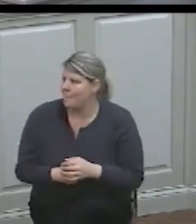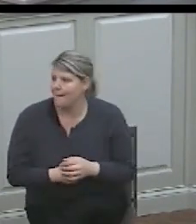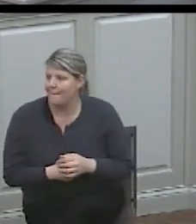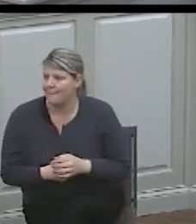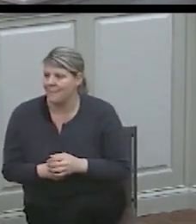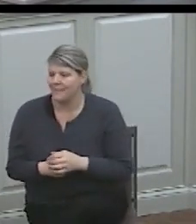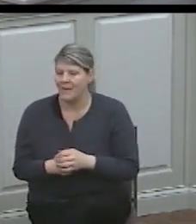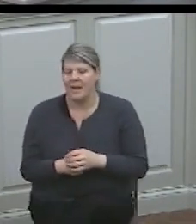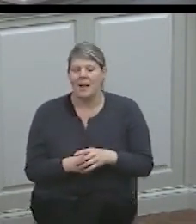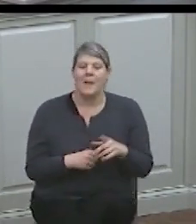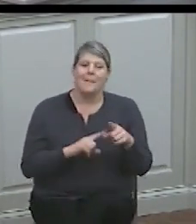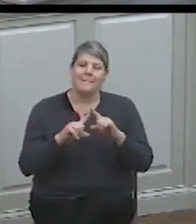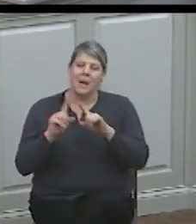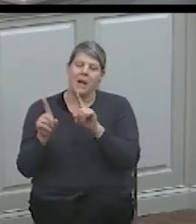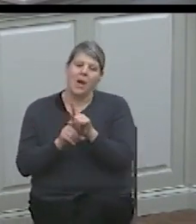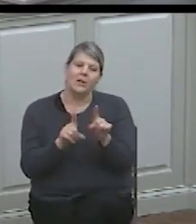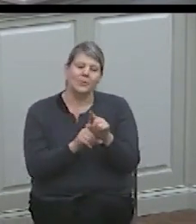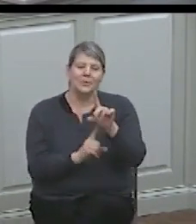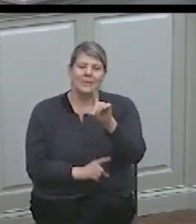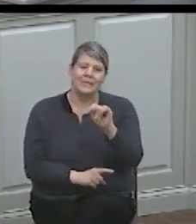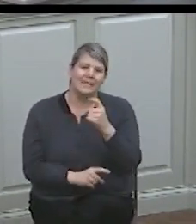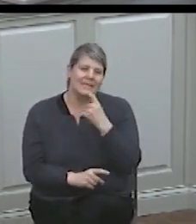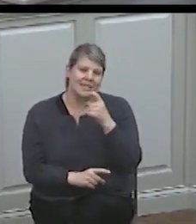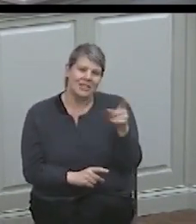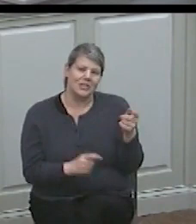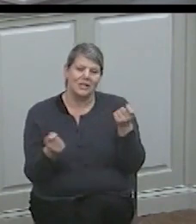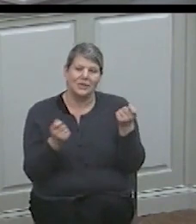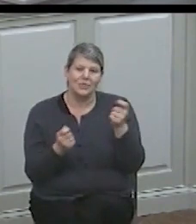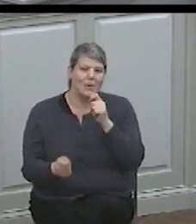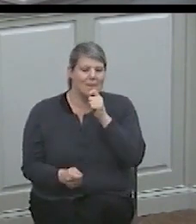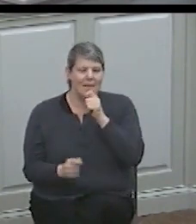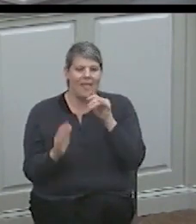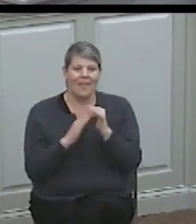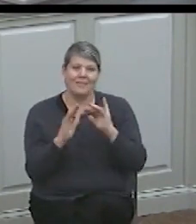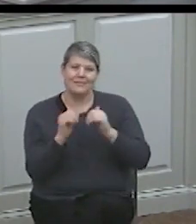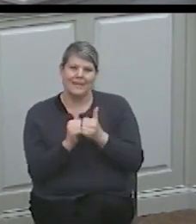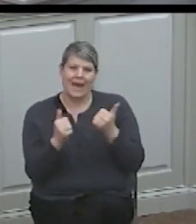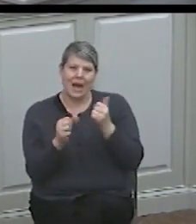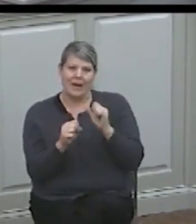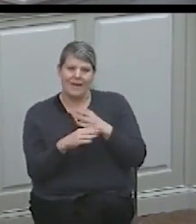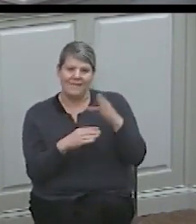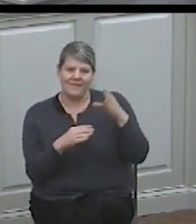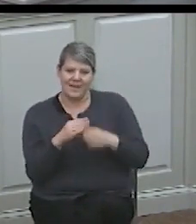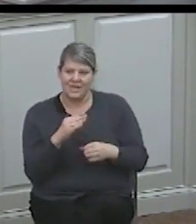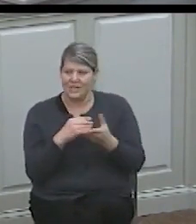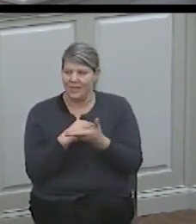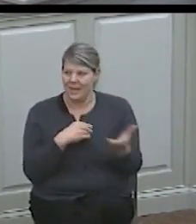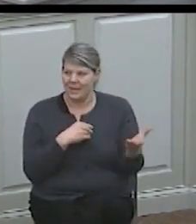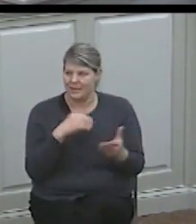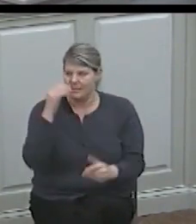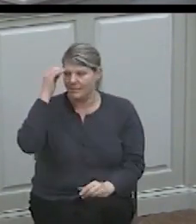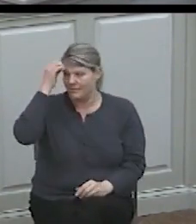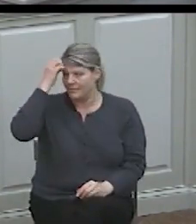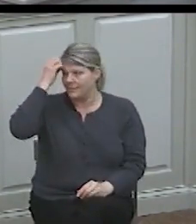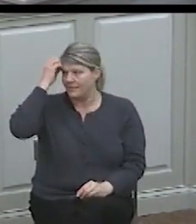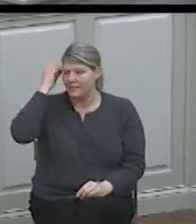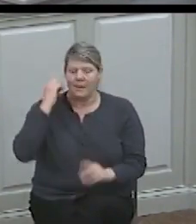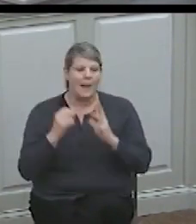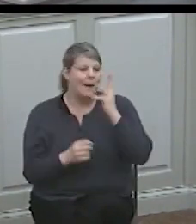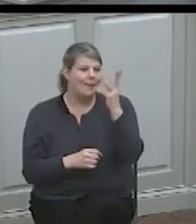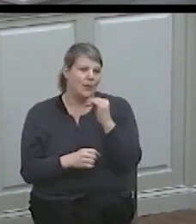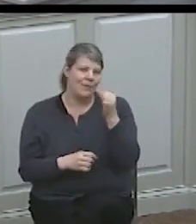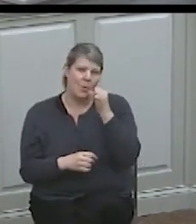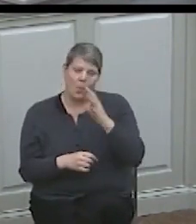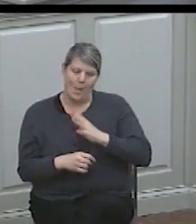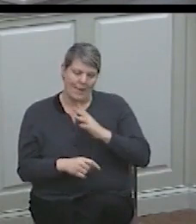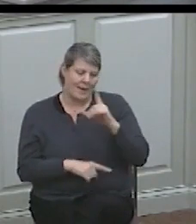controls the microphones. That's how she gets stuff done. Yeah, she can shut you down. Yeah, she can shut you down. She's a very lovely lady, and so was